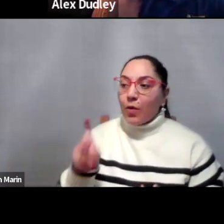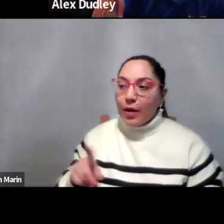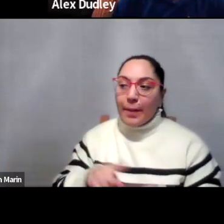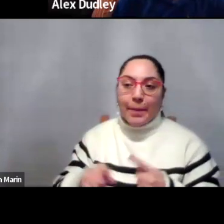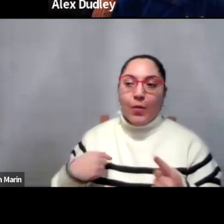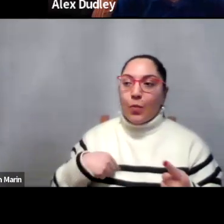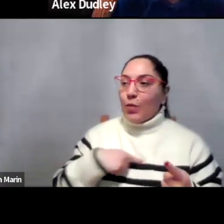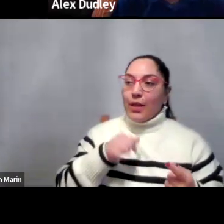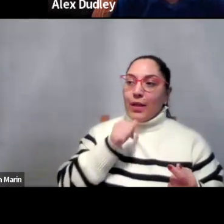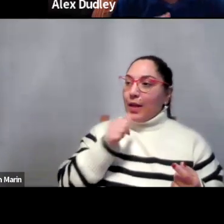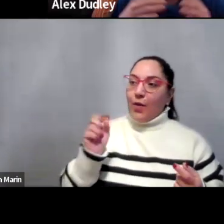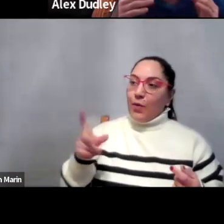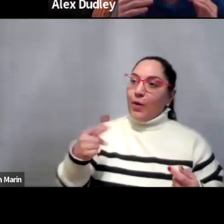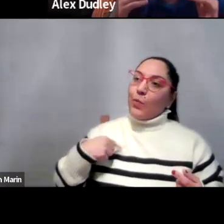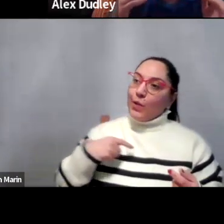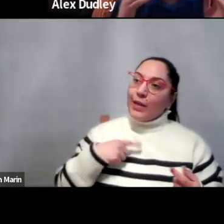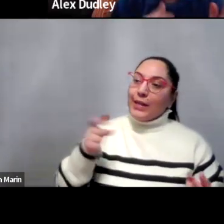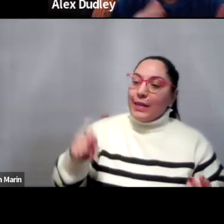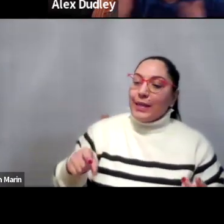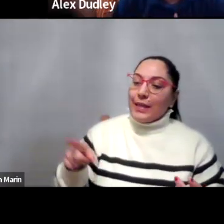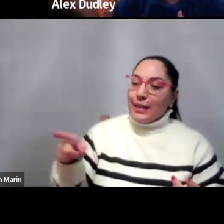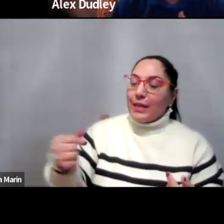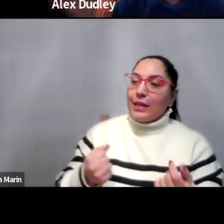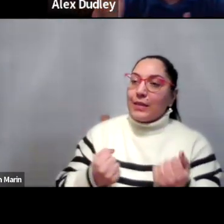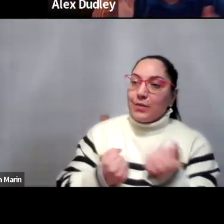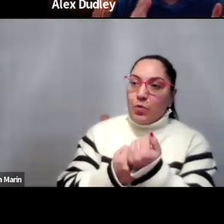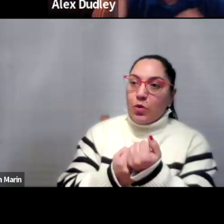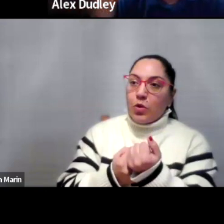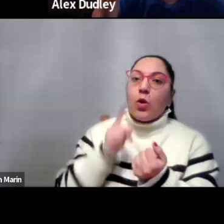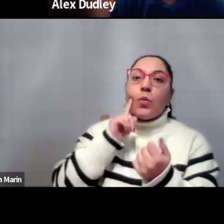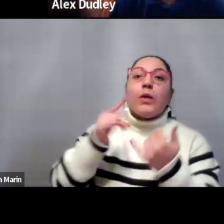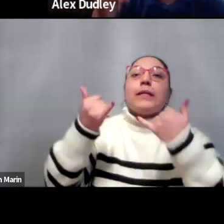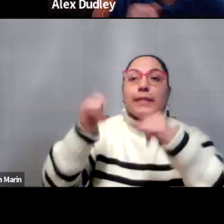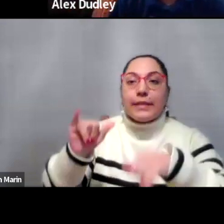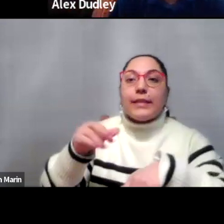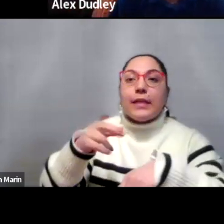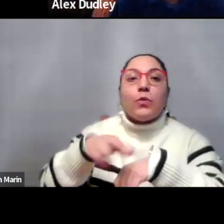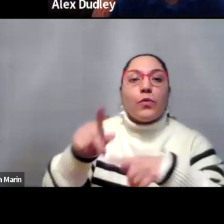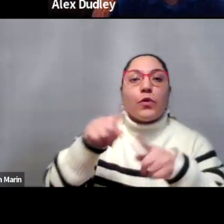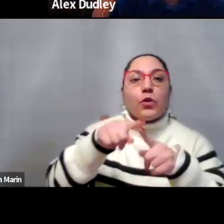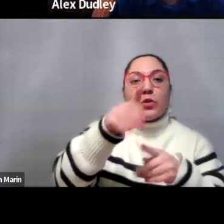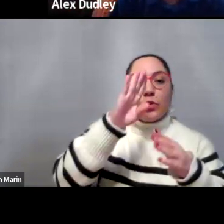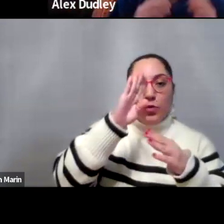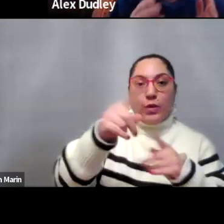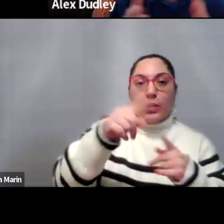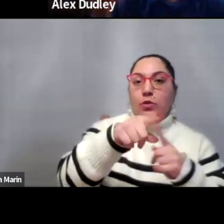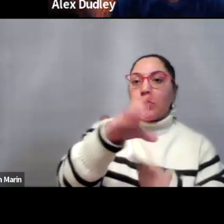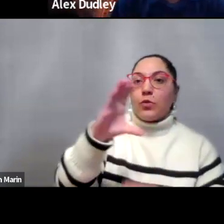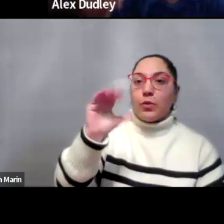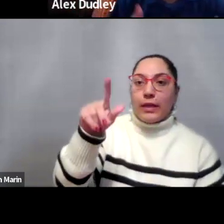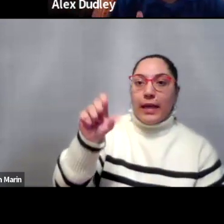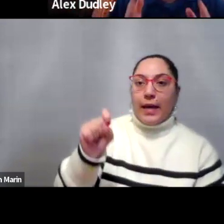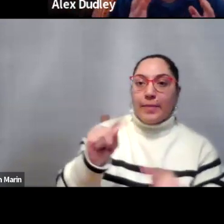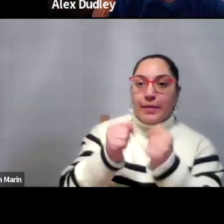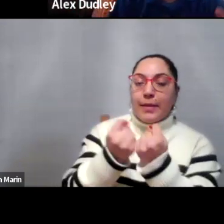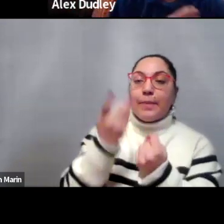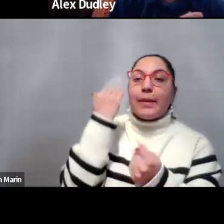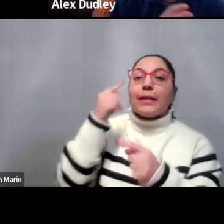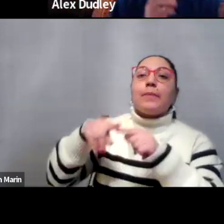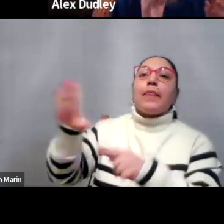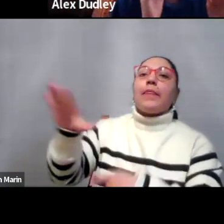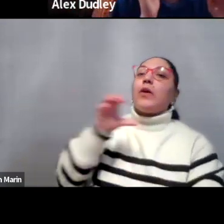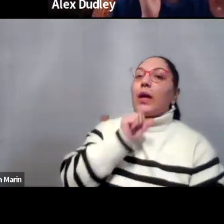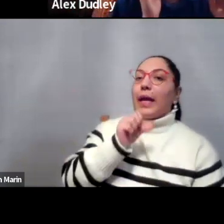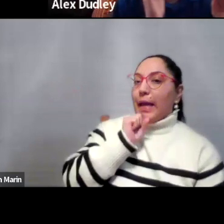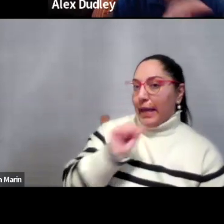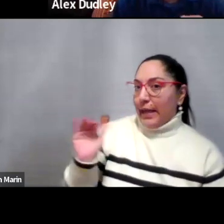okay. We do need these supports you talked about. They would be referred to our CAPS team directly. And that is just because the other